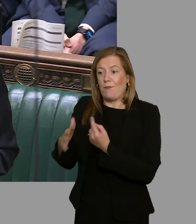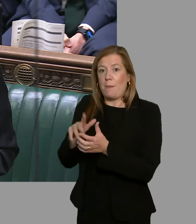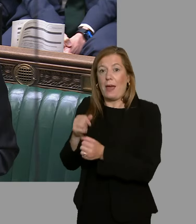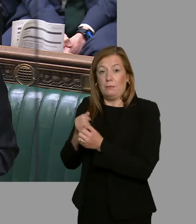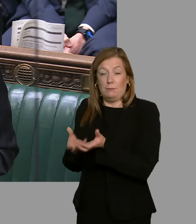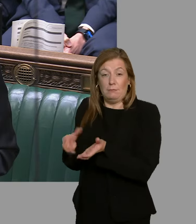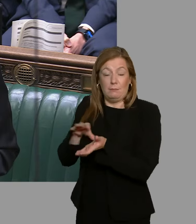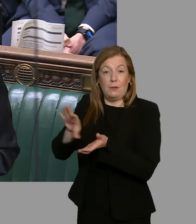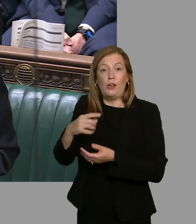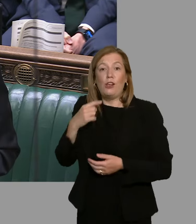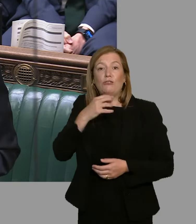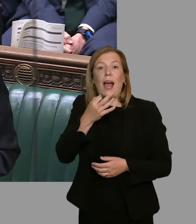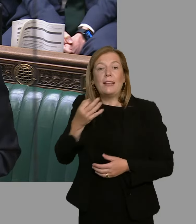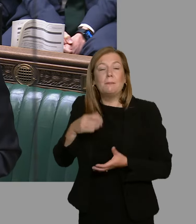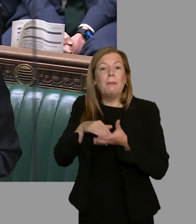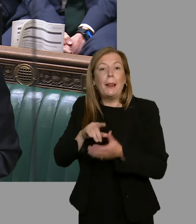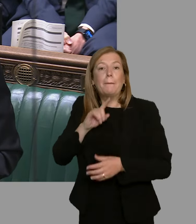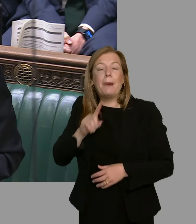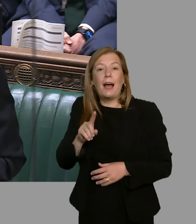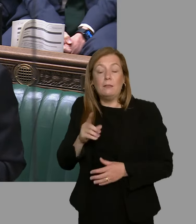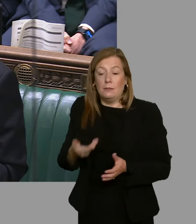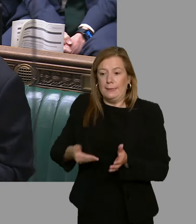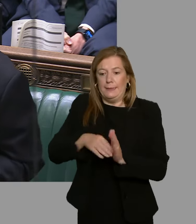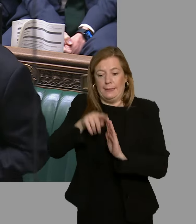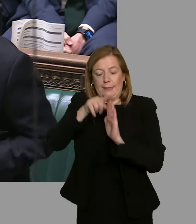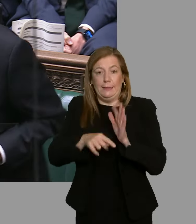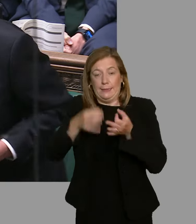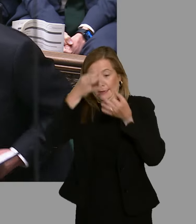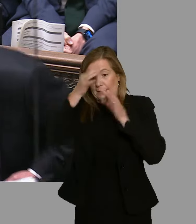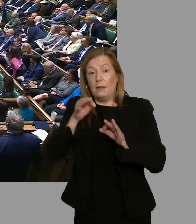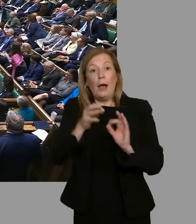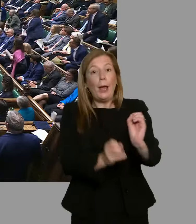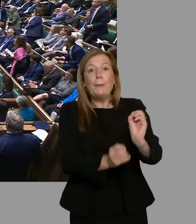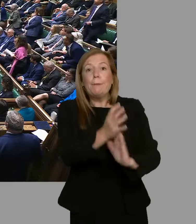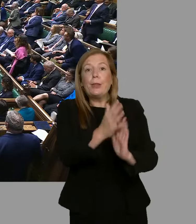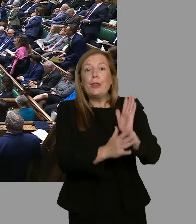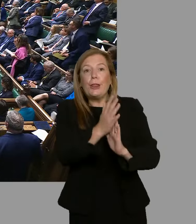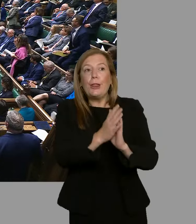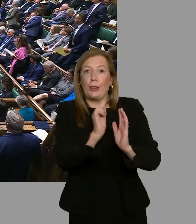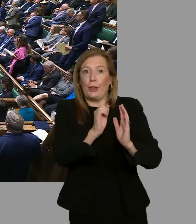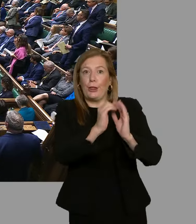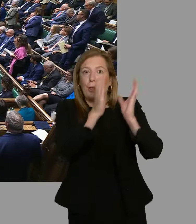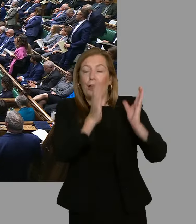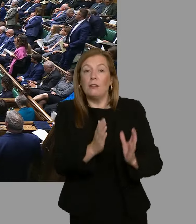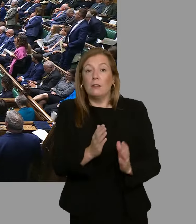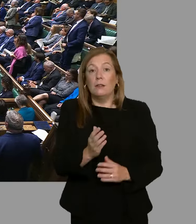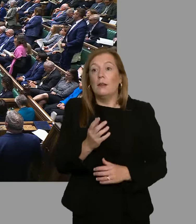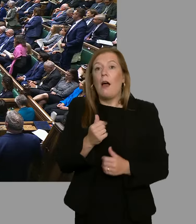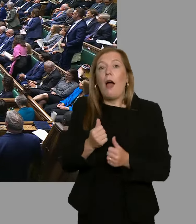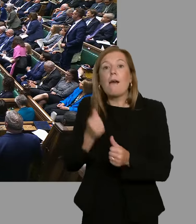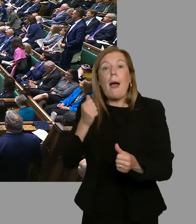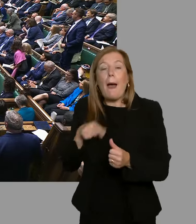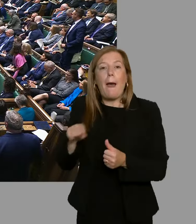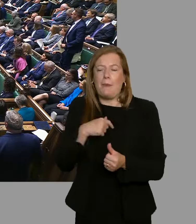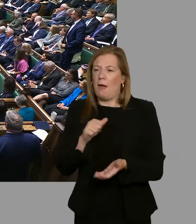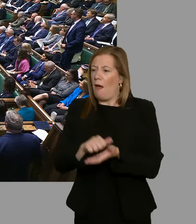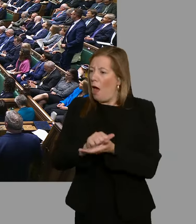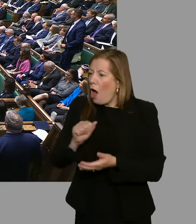rules on incinerators and commercial fly tippers. Leader of the Opposition, Kemi Badenoch.